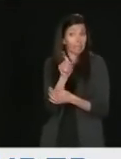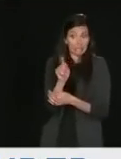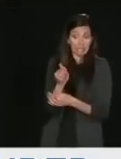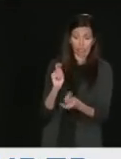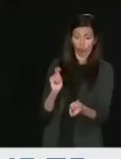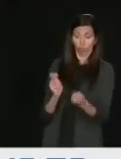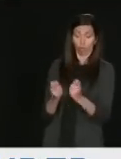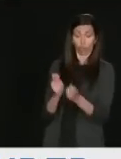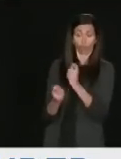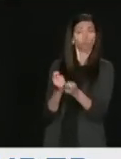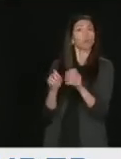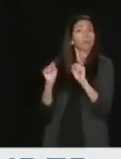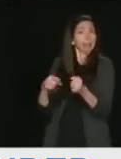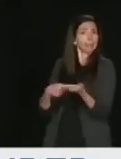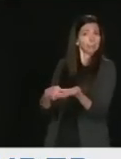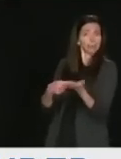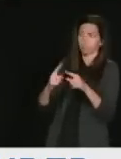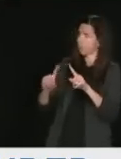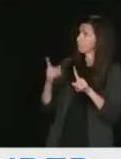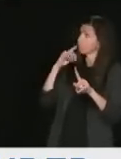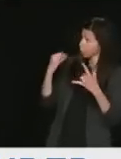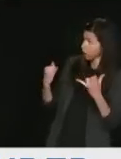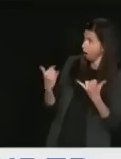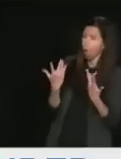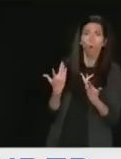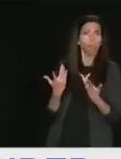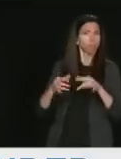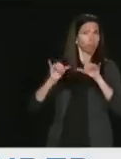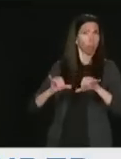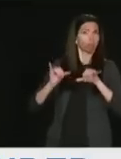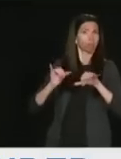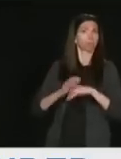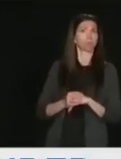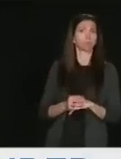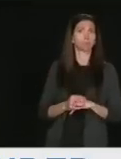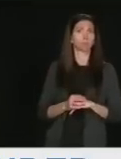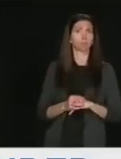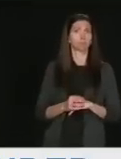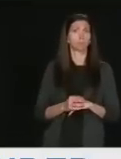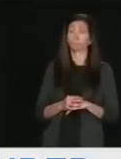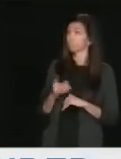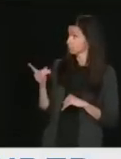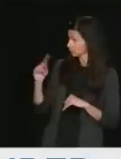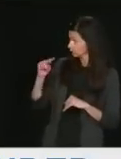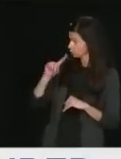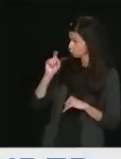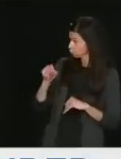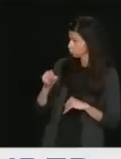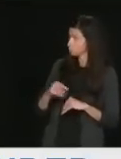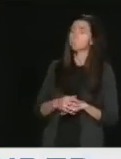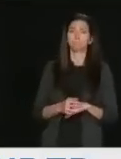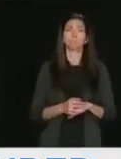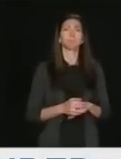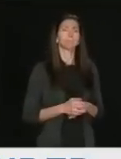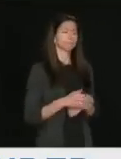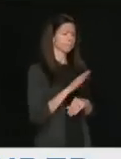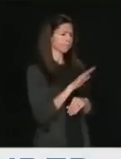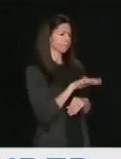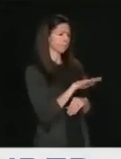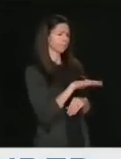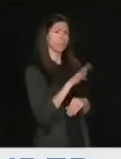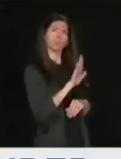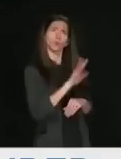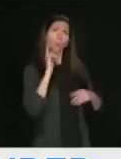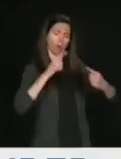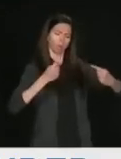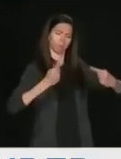accord. Follow up? Yes. This one of the disposition